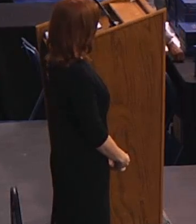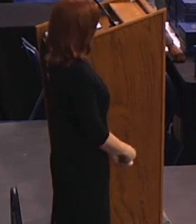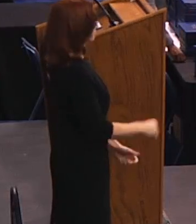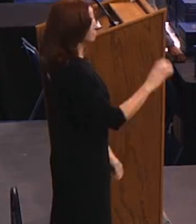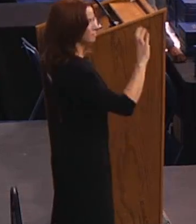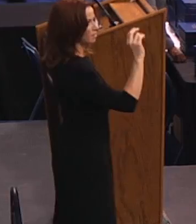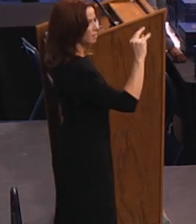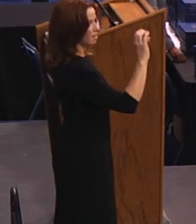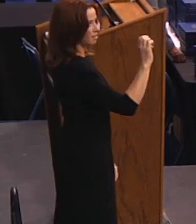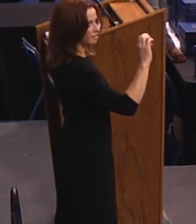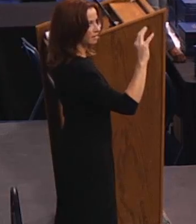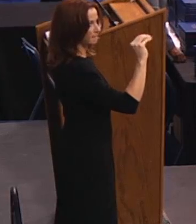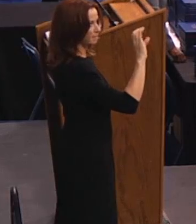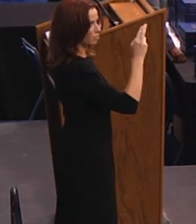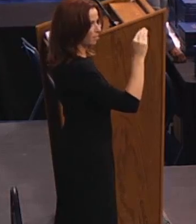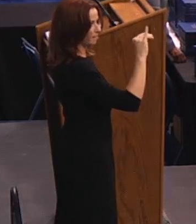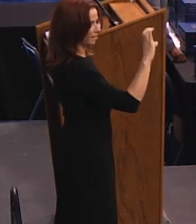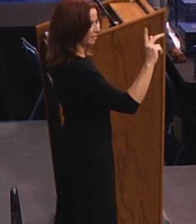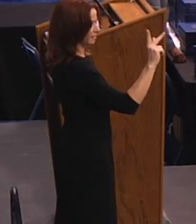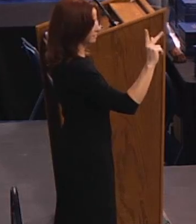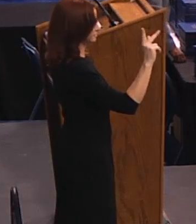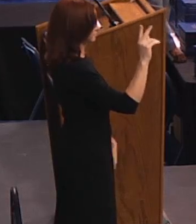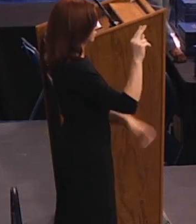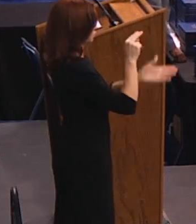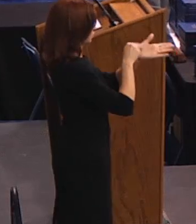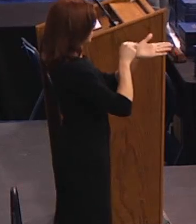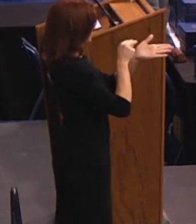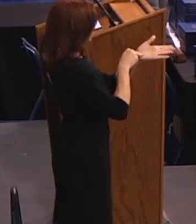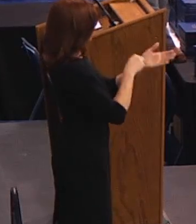Connie Lynn McCormick, nursing.